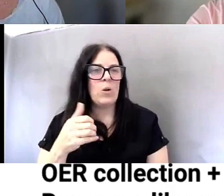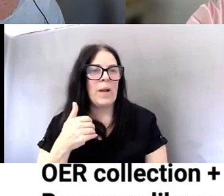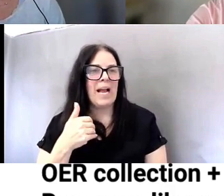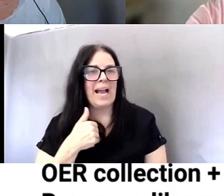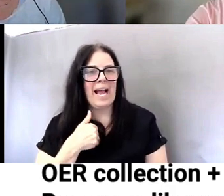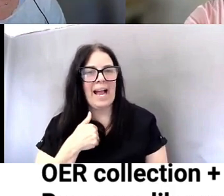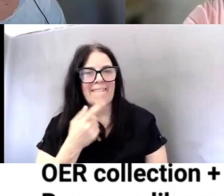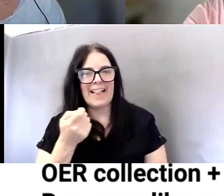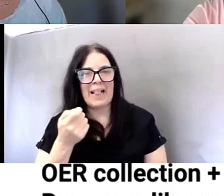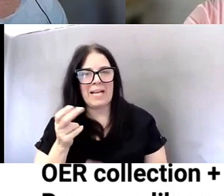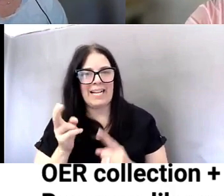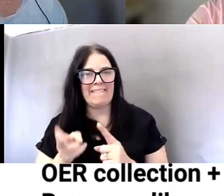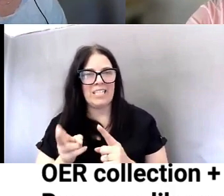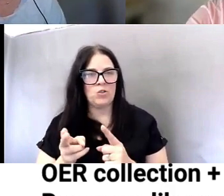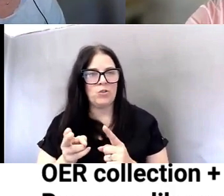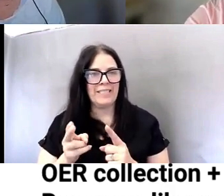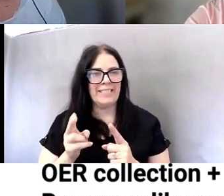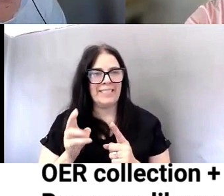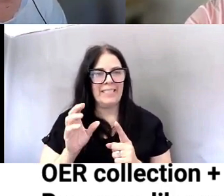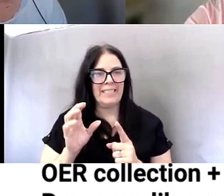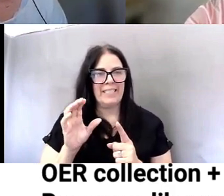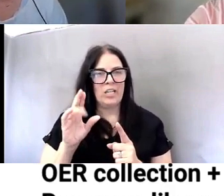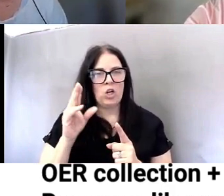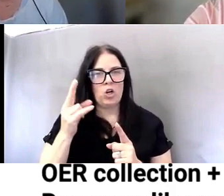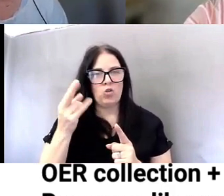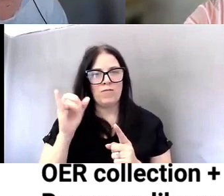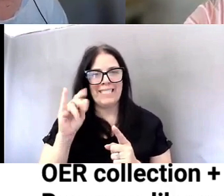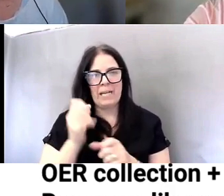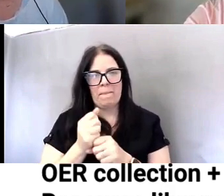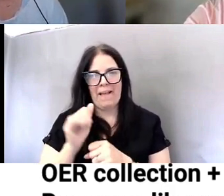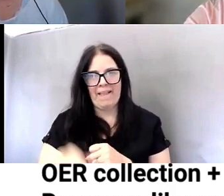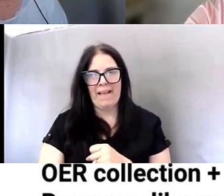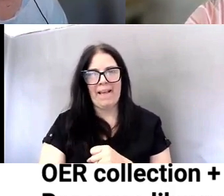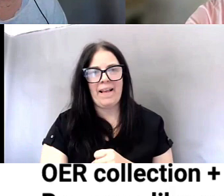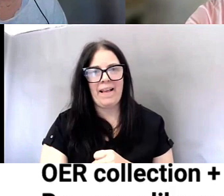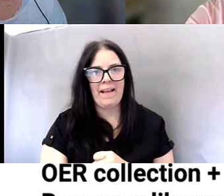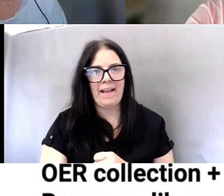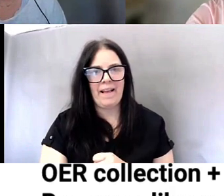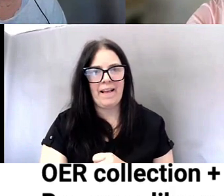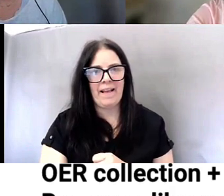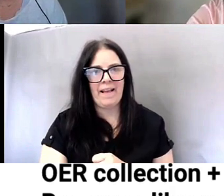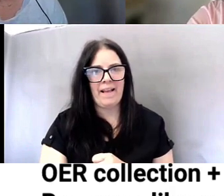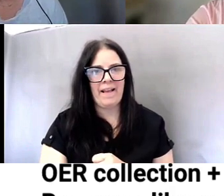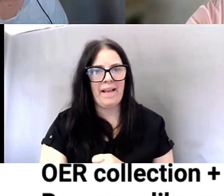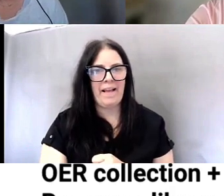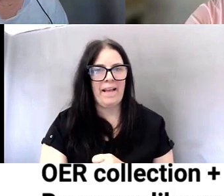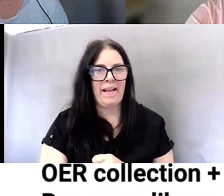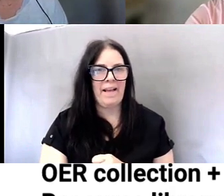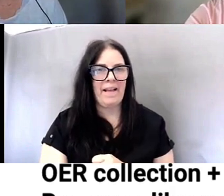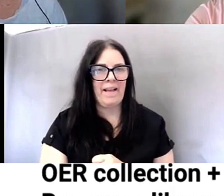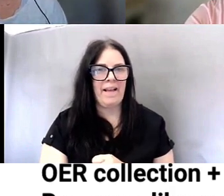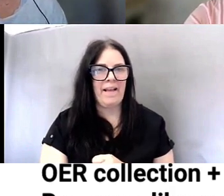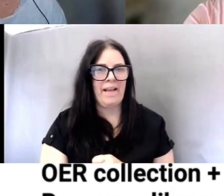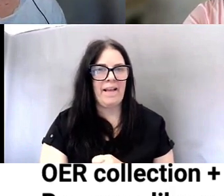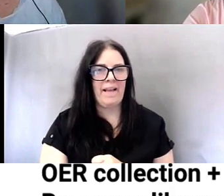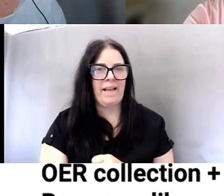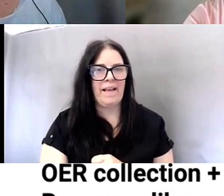here. Christine created this line of what we've been doing at Alpha Plus,